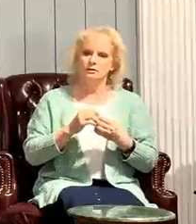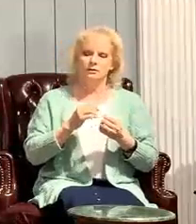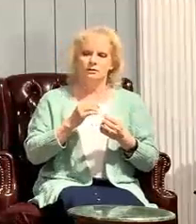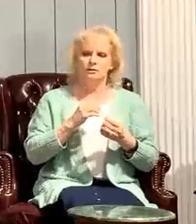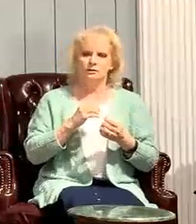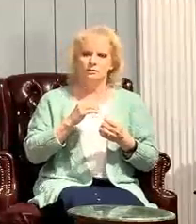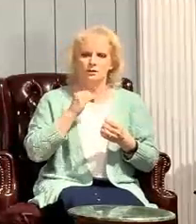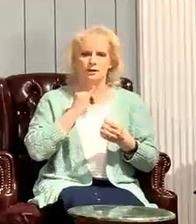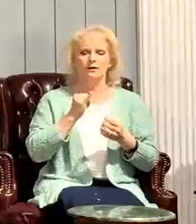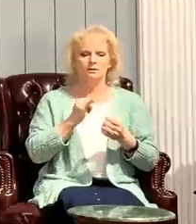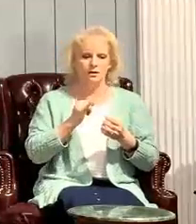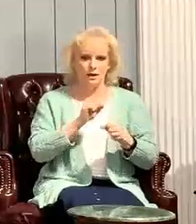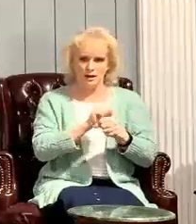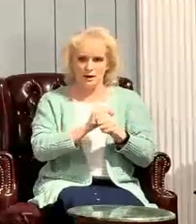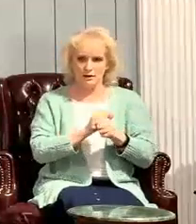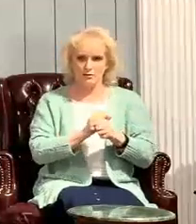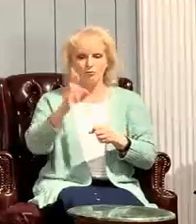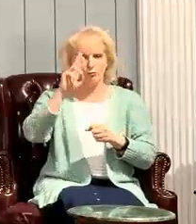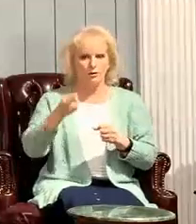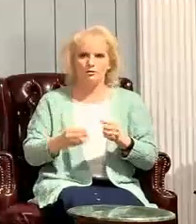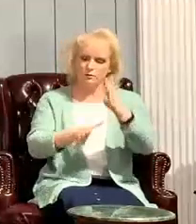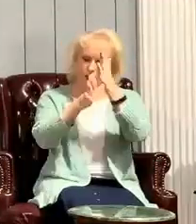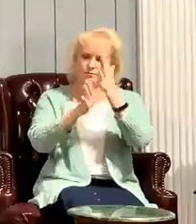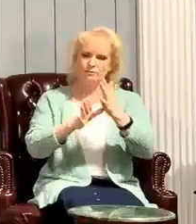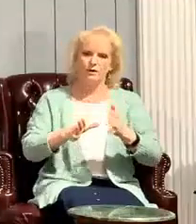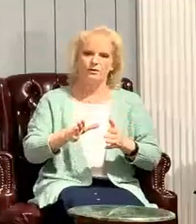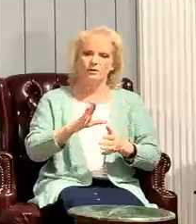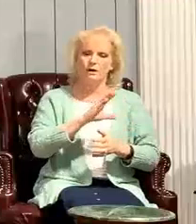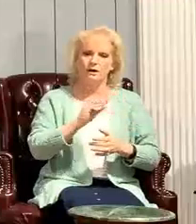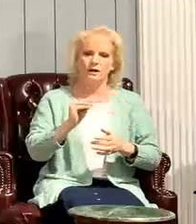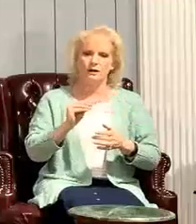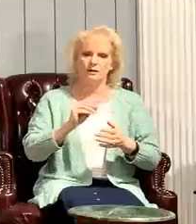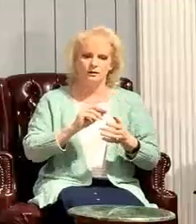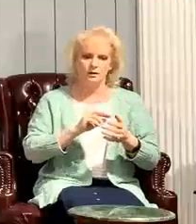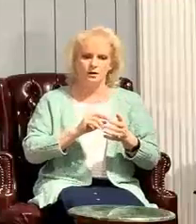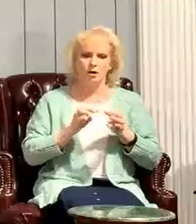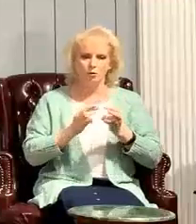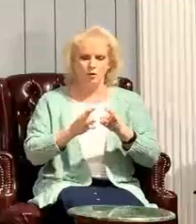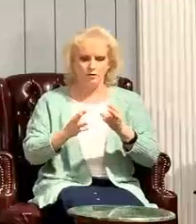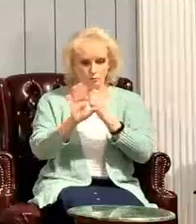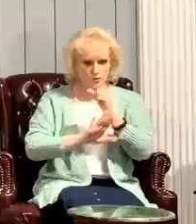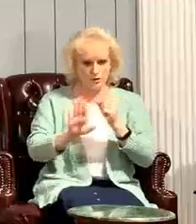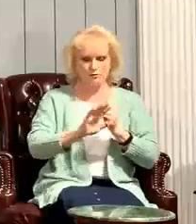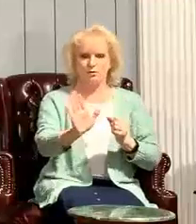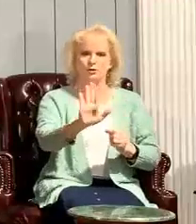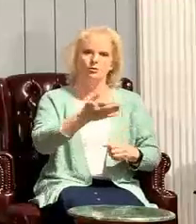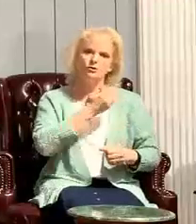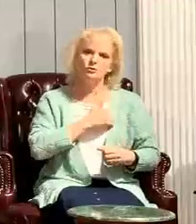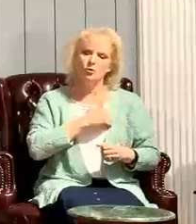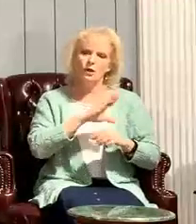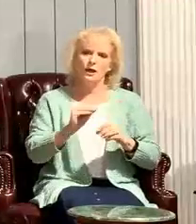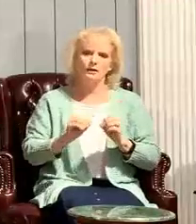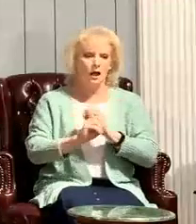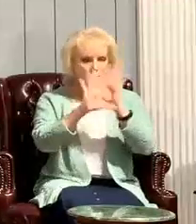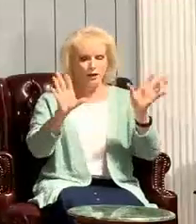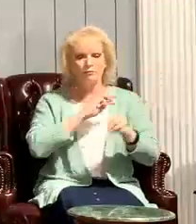is an act of reverence for your Heavenly Father. It is a means of protection for your soul, and it is a light for